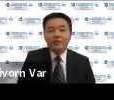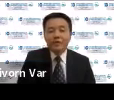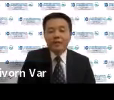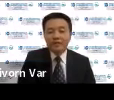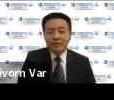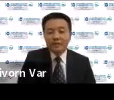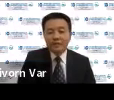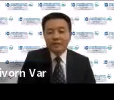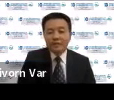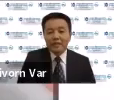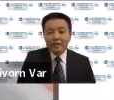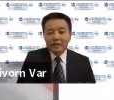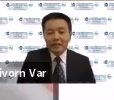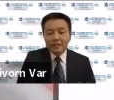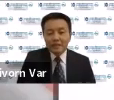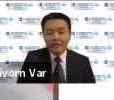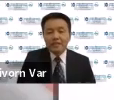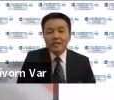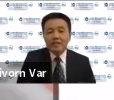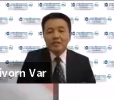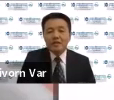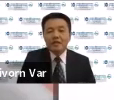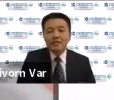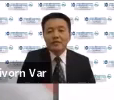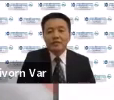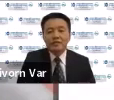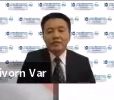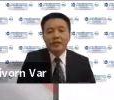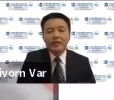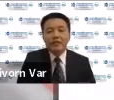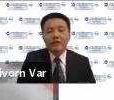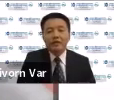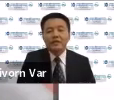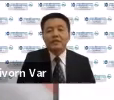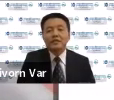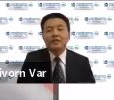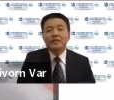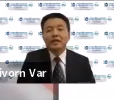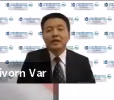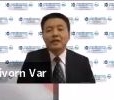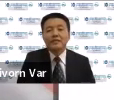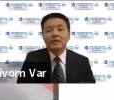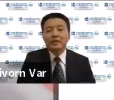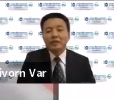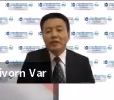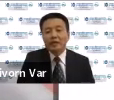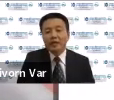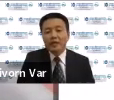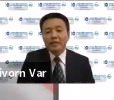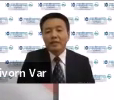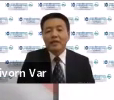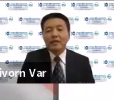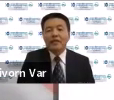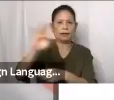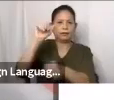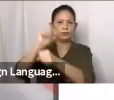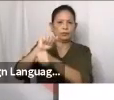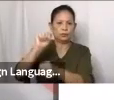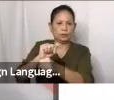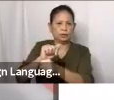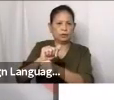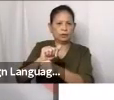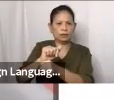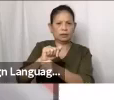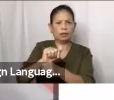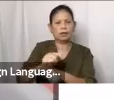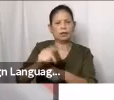Lahore, Pakistan. She is a chartered accountant by profession and has been working in Dabaja